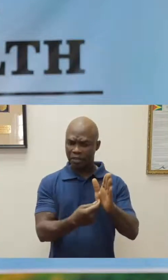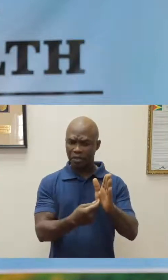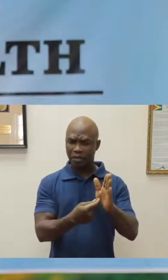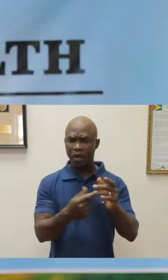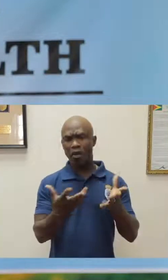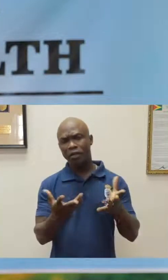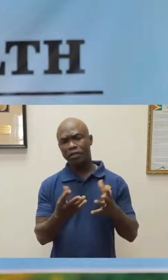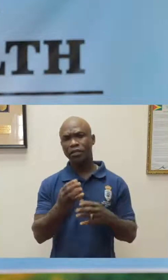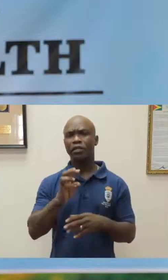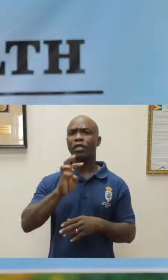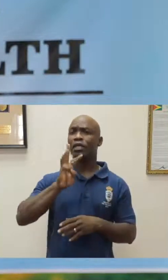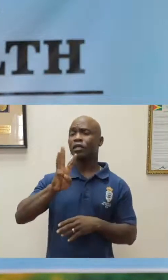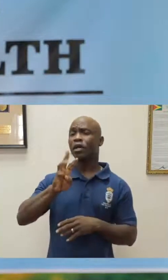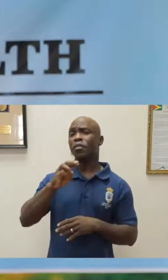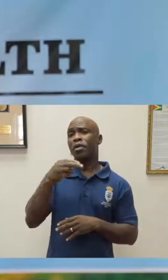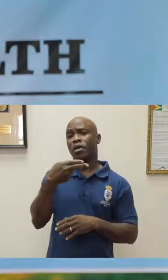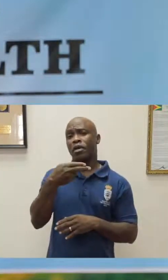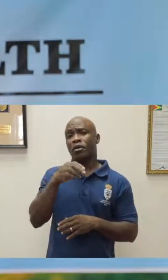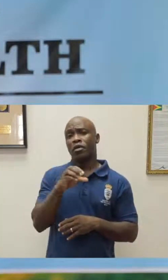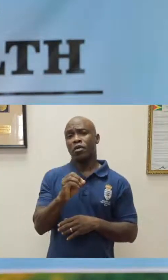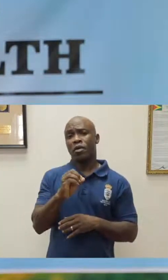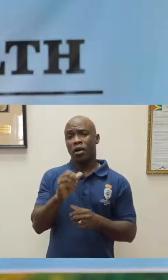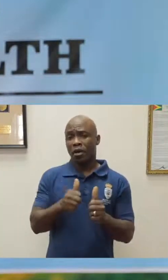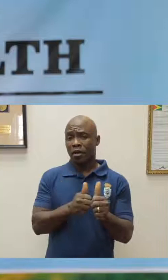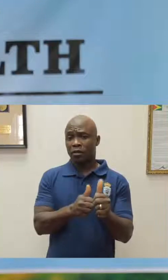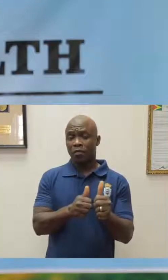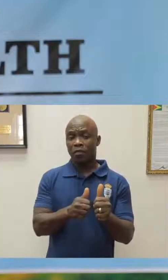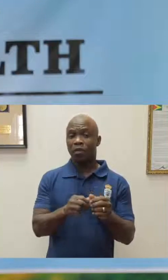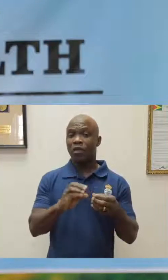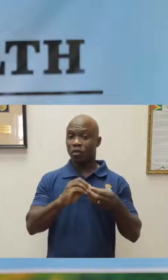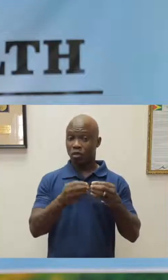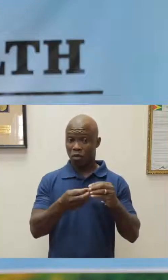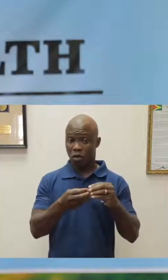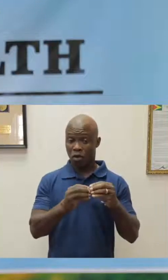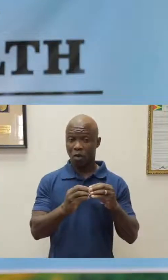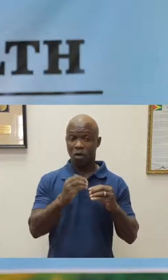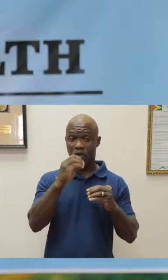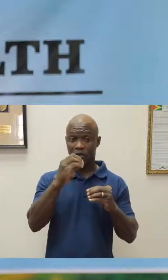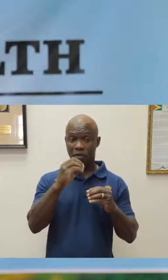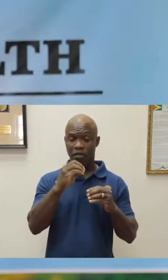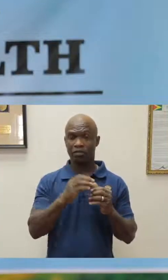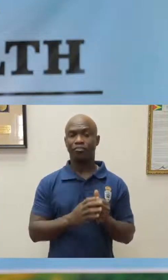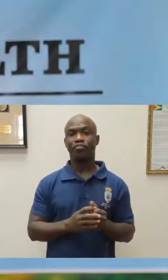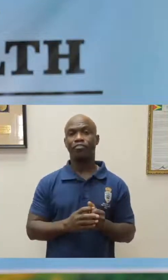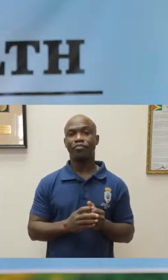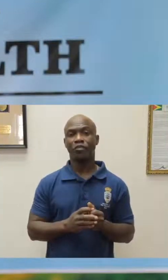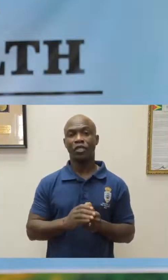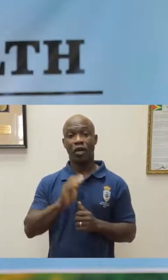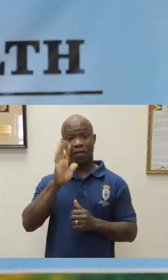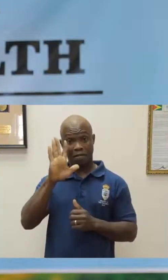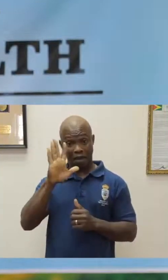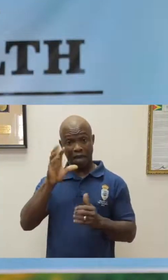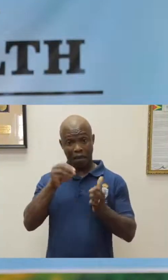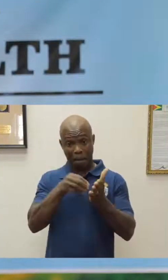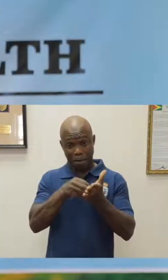to WHO are as follows. Total number of cases is